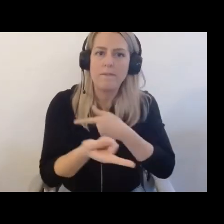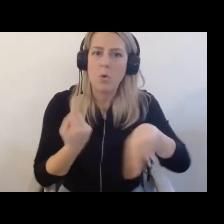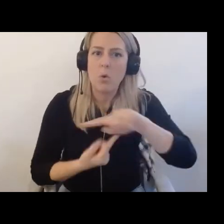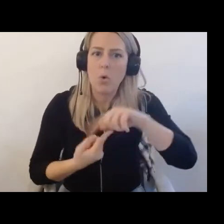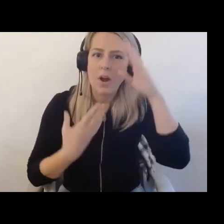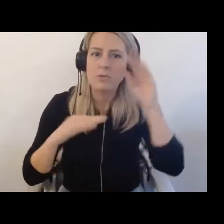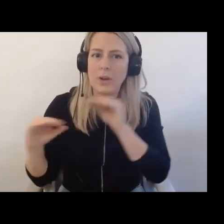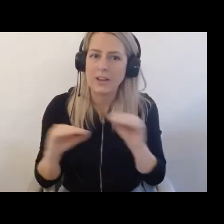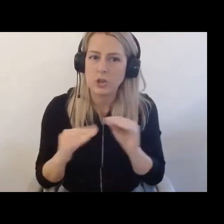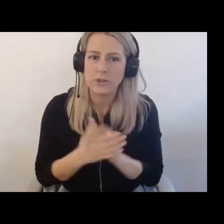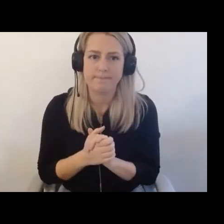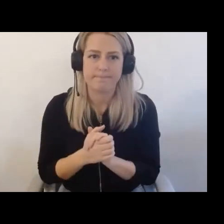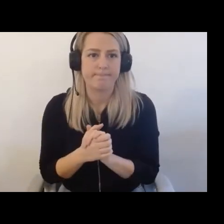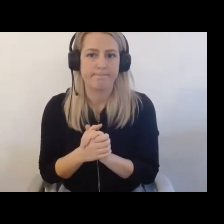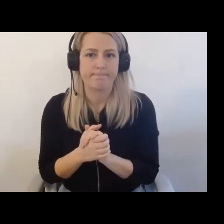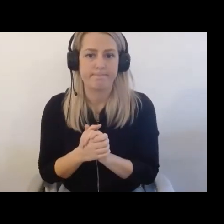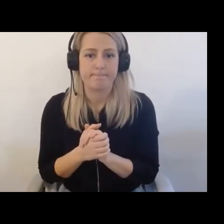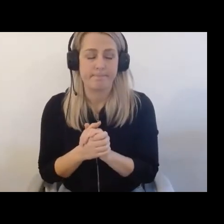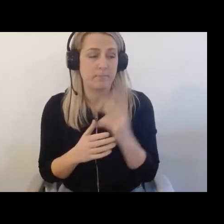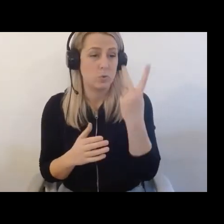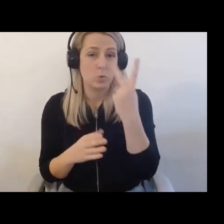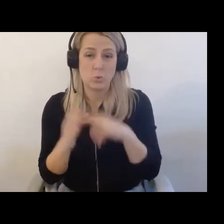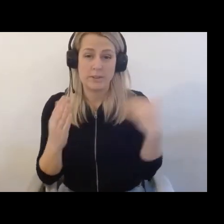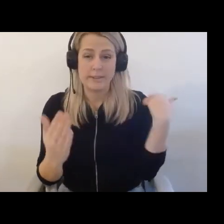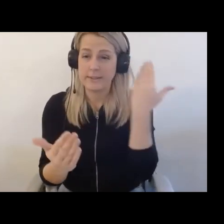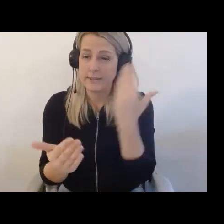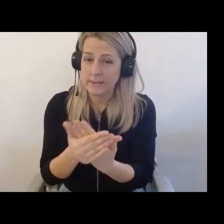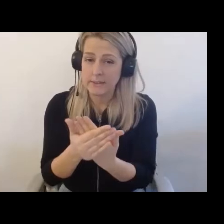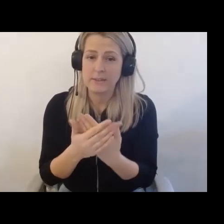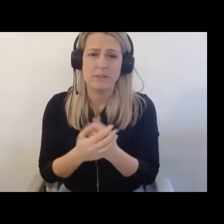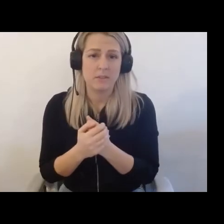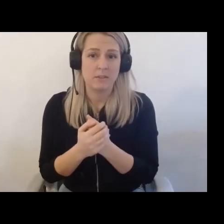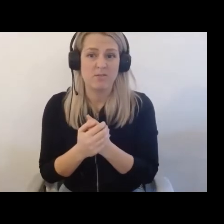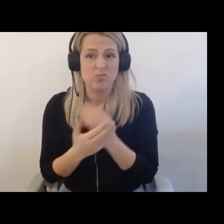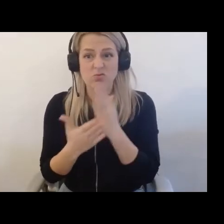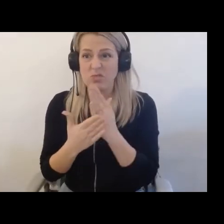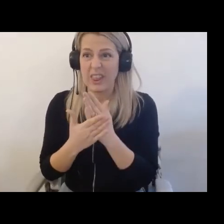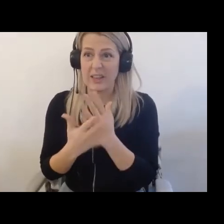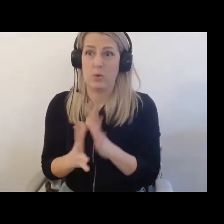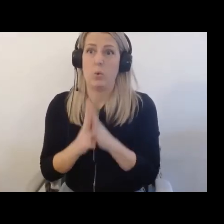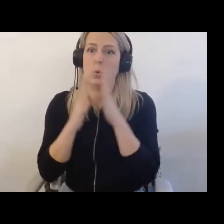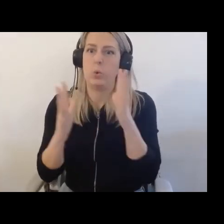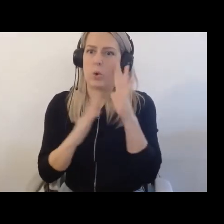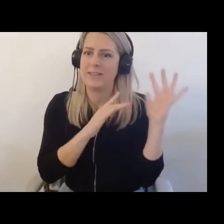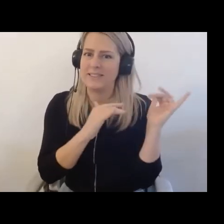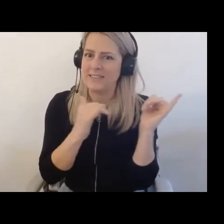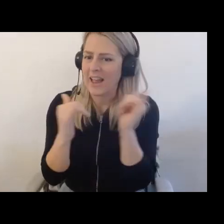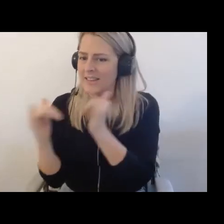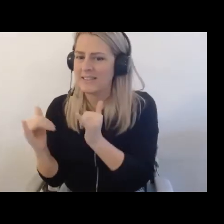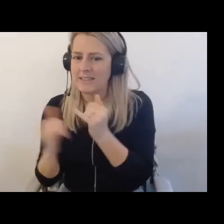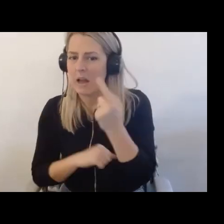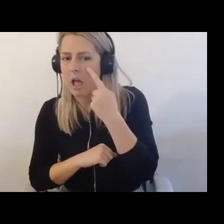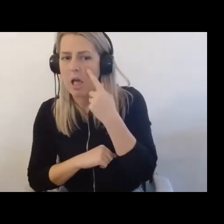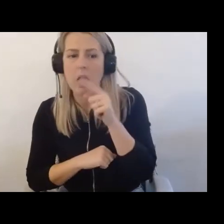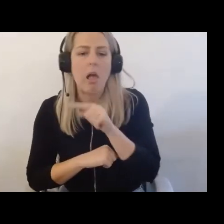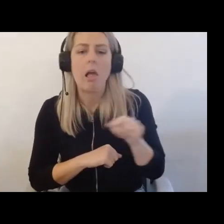The last 2 years have served very much as a stress test of sorts for the role of